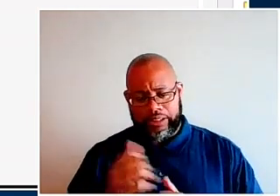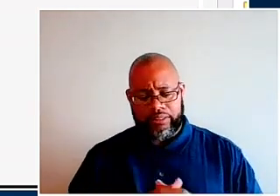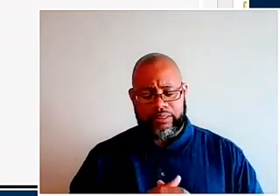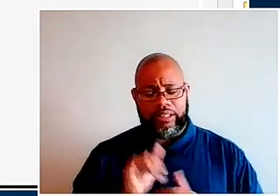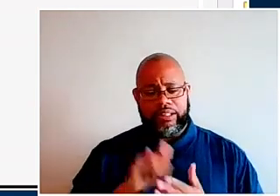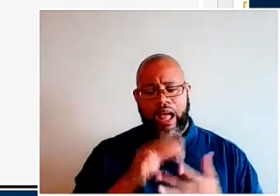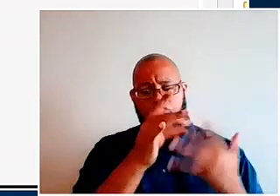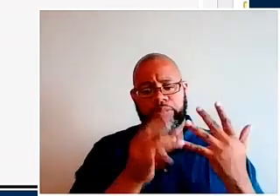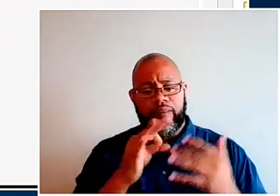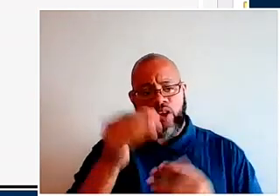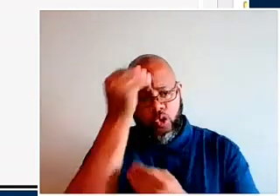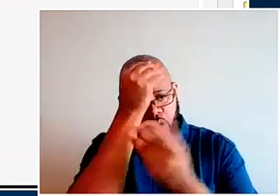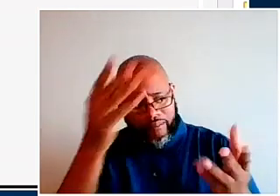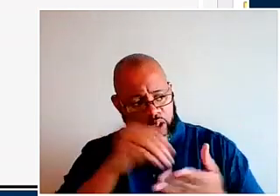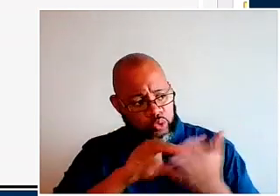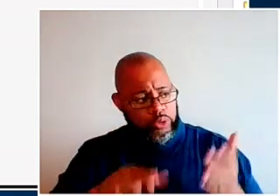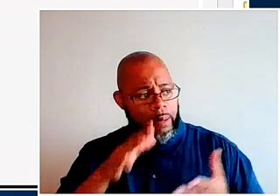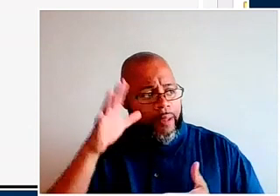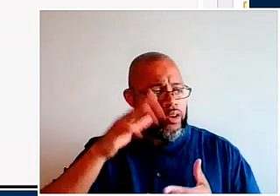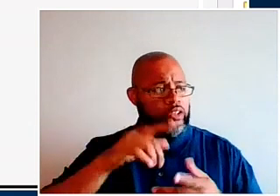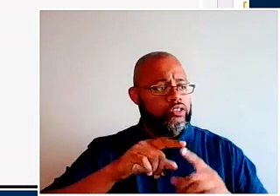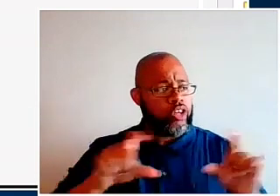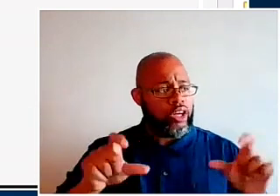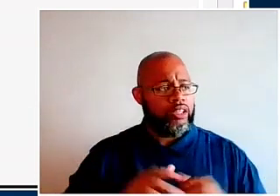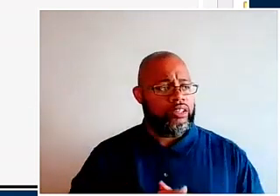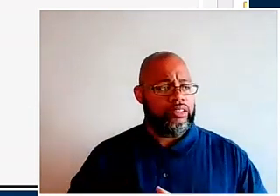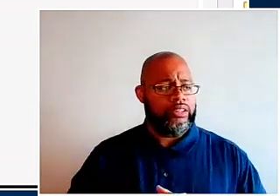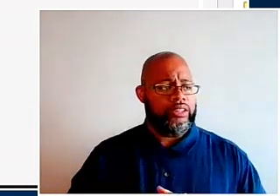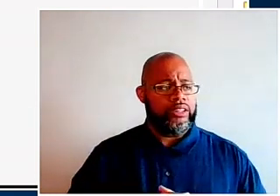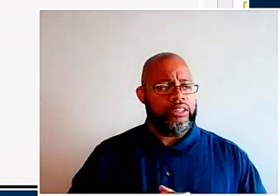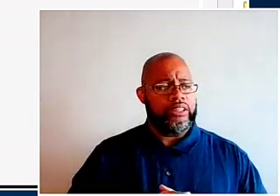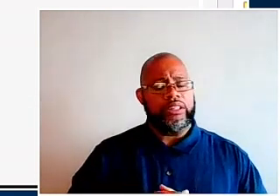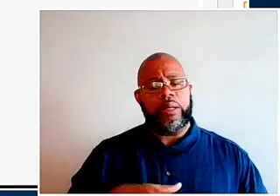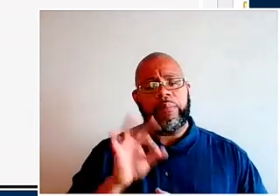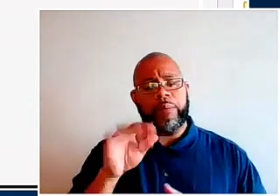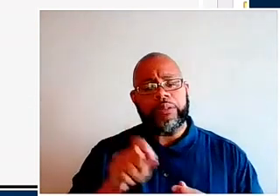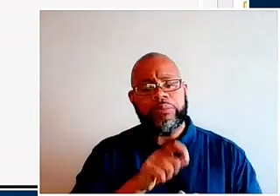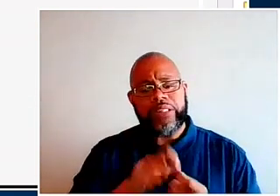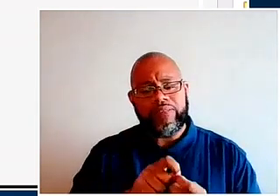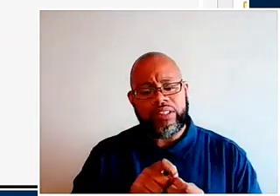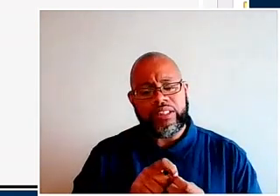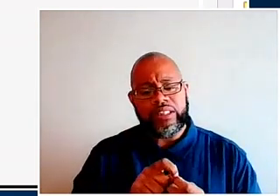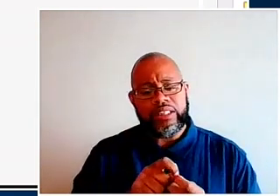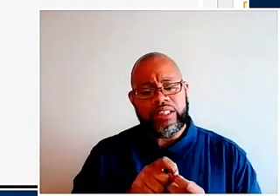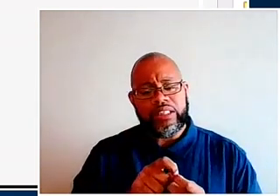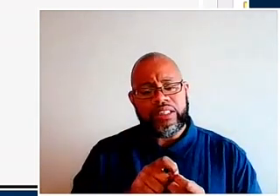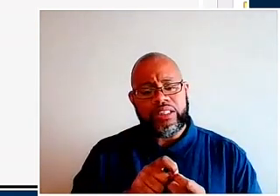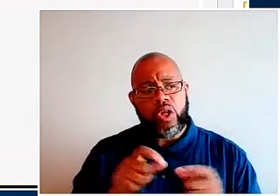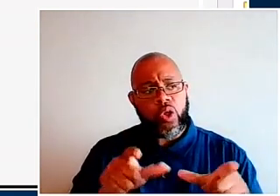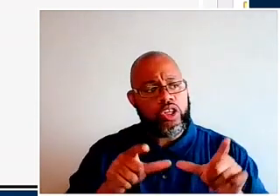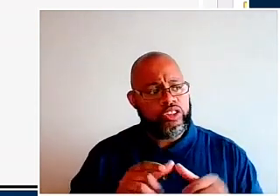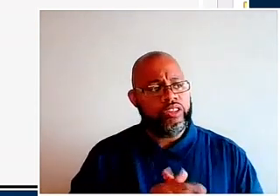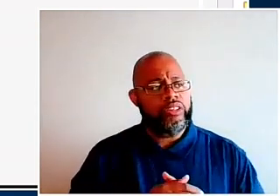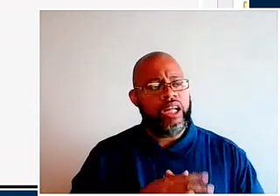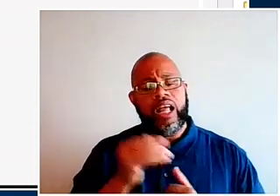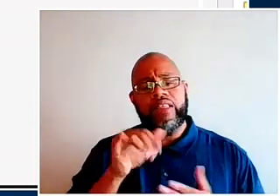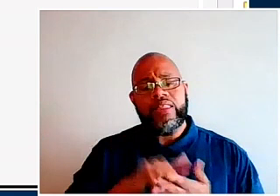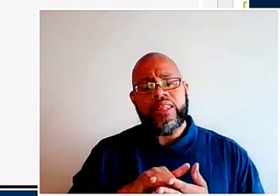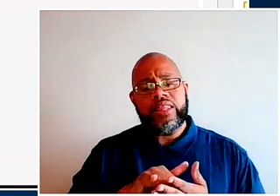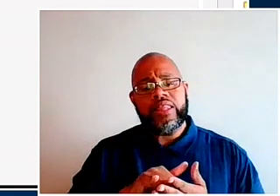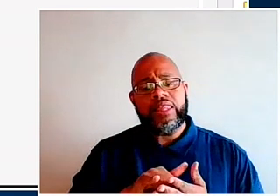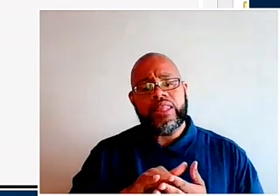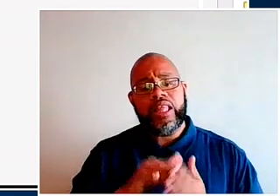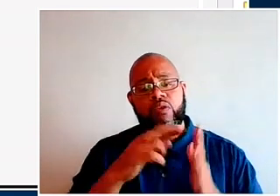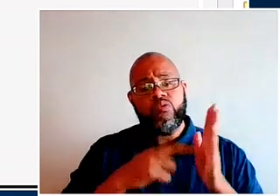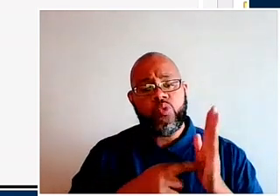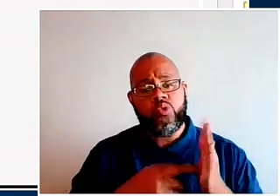option of notifying the student or parent the check is available for immediate pickup at the specific specified location. And that provision,